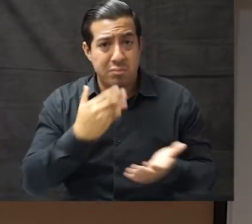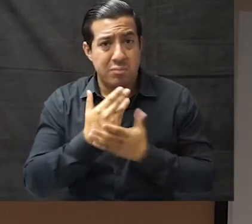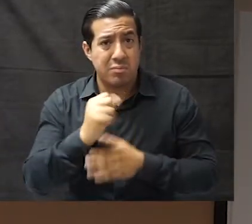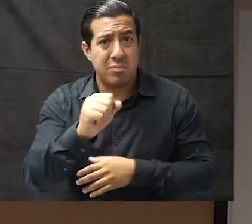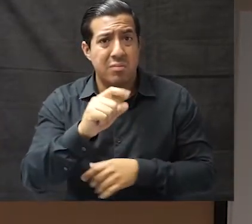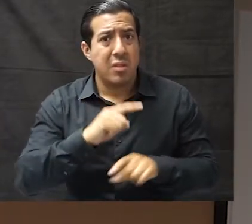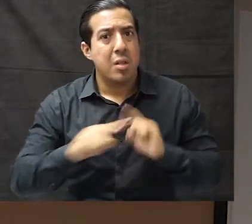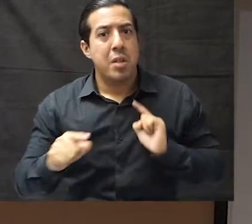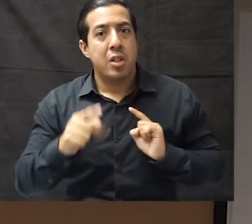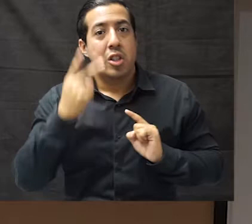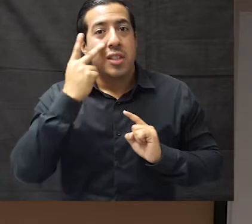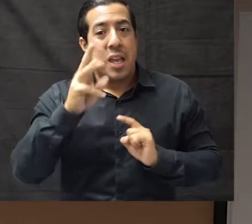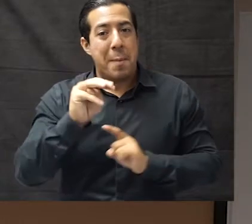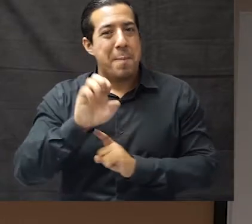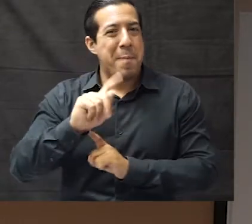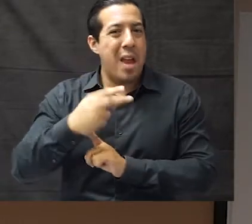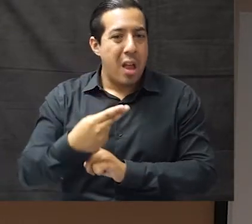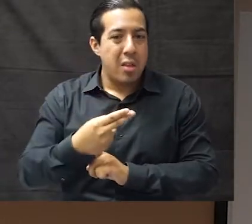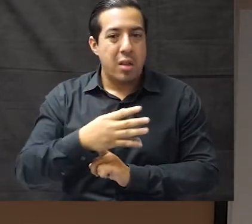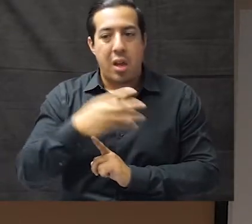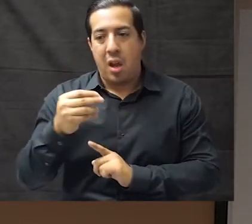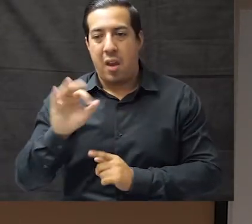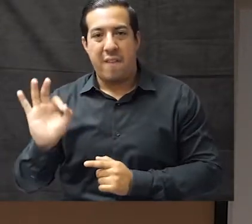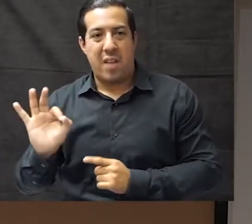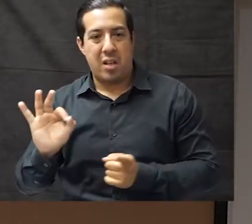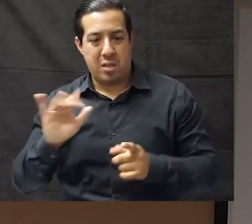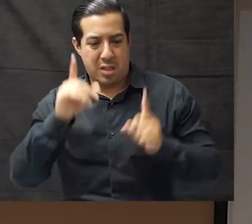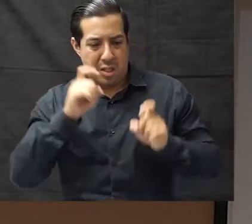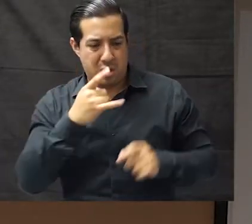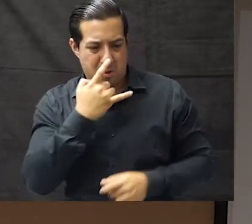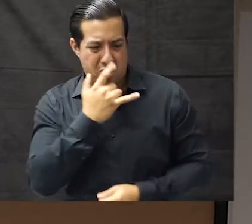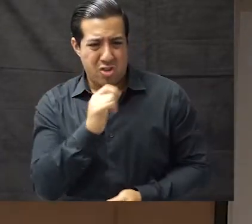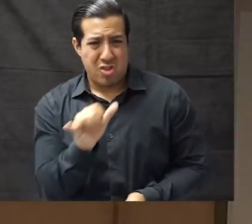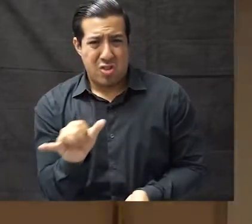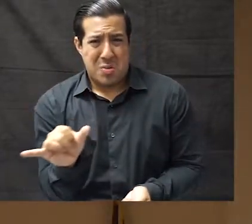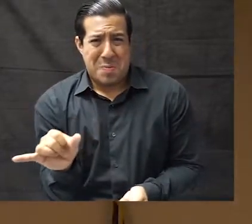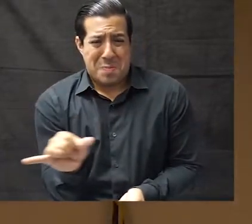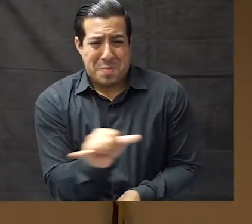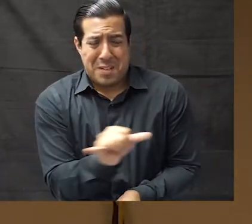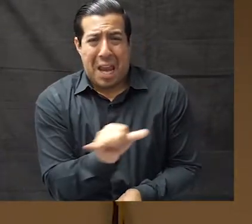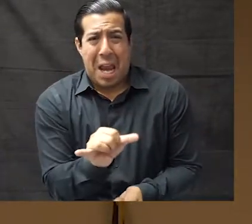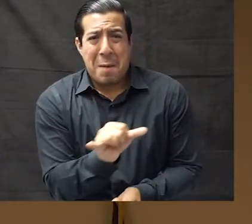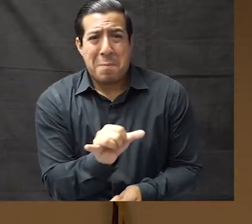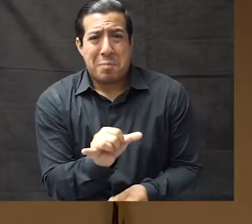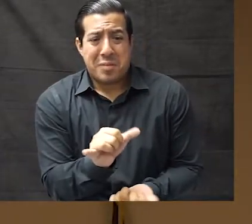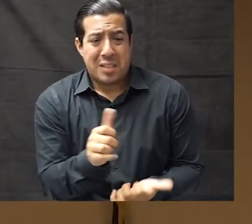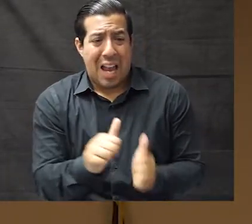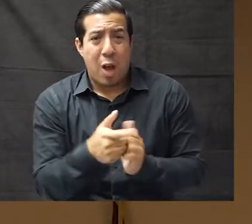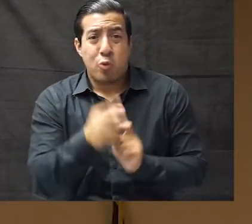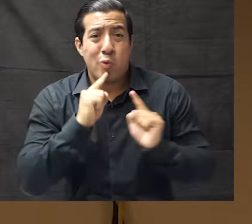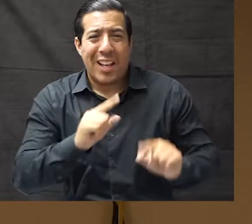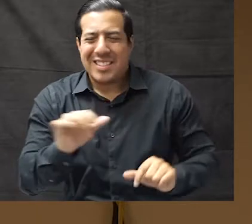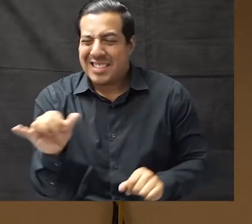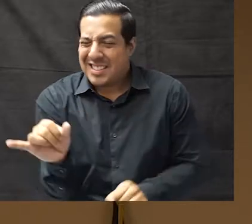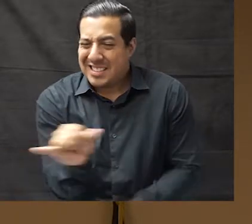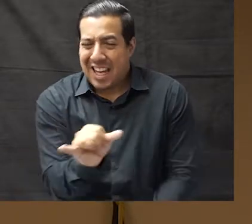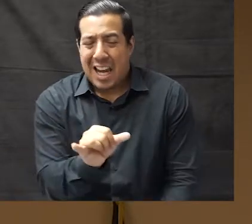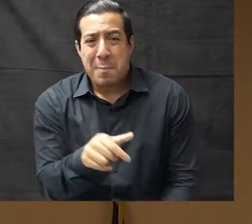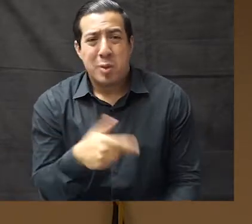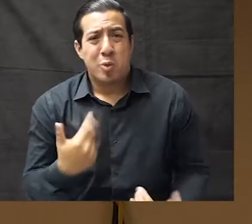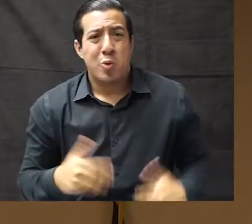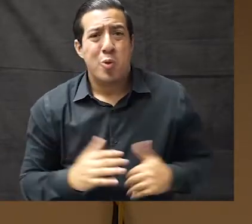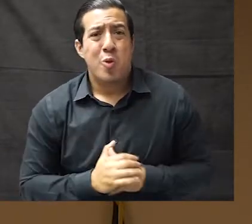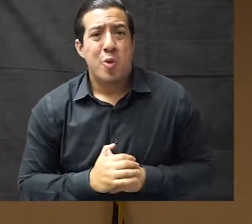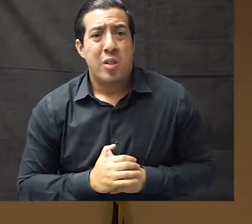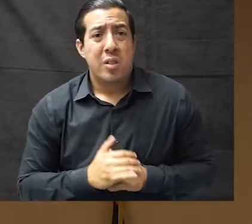guys in here, about 8% of guys cannot see that color difference. And that's not just because the wife tells them, you can't match your socks. That's a whole